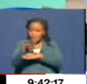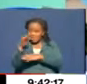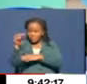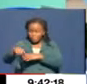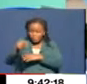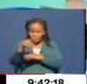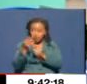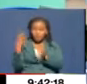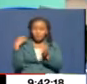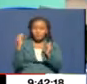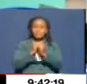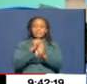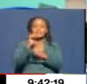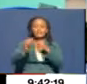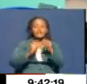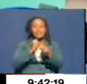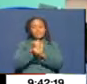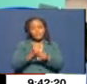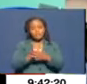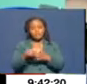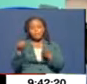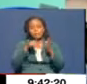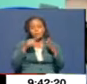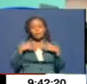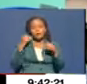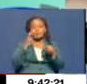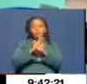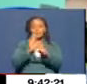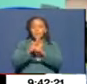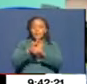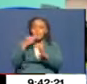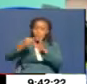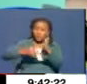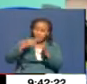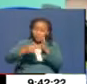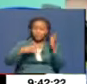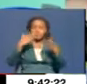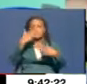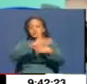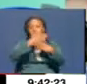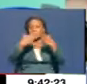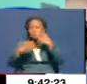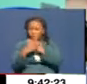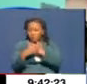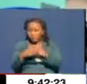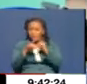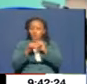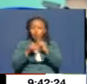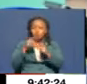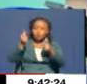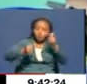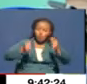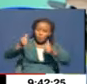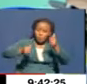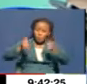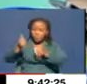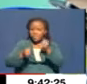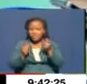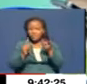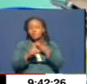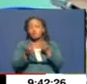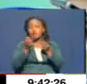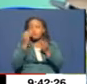of industries and factories coming up in the upper catchment. These are timber factories, milk processing plants, food processing